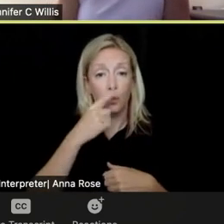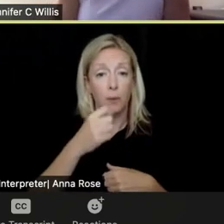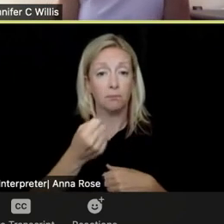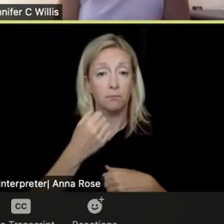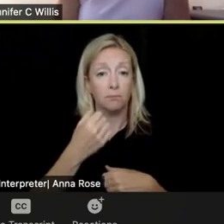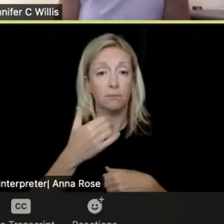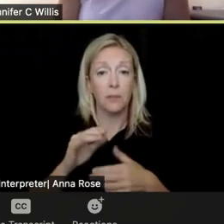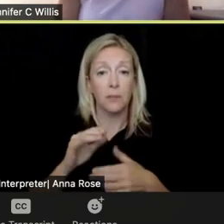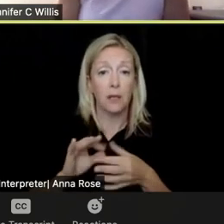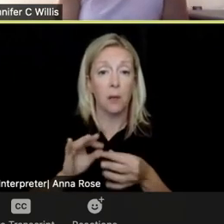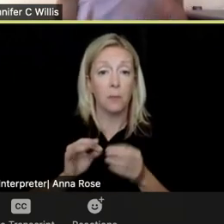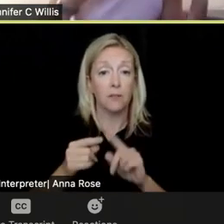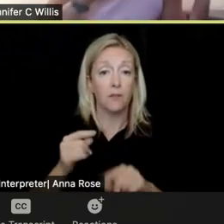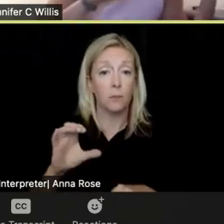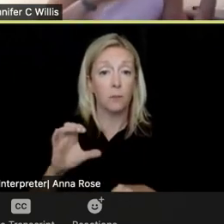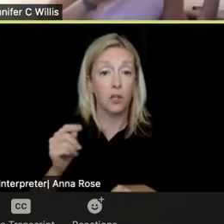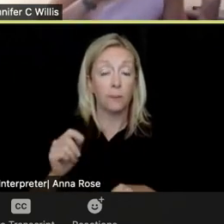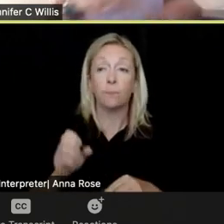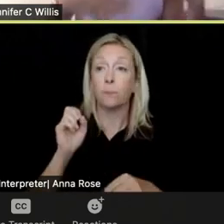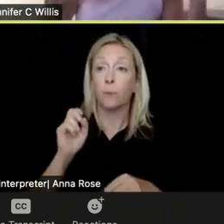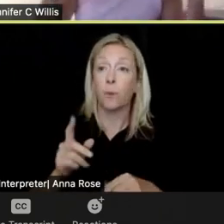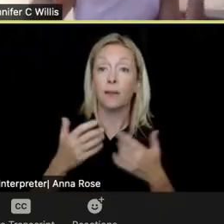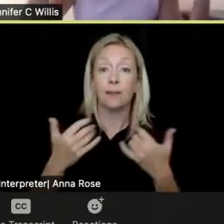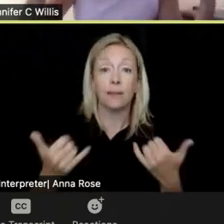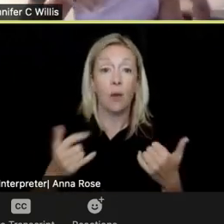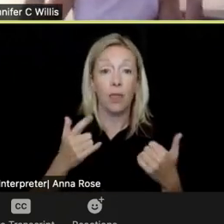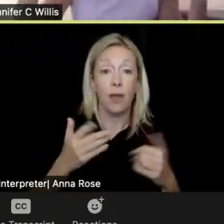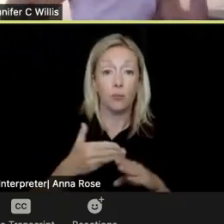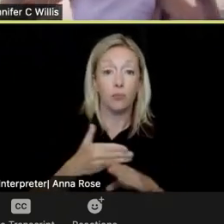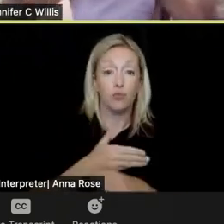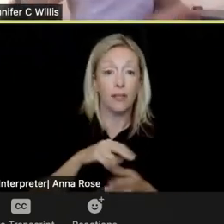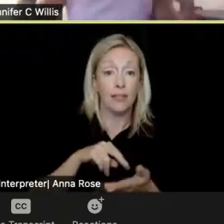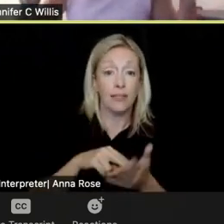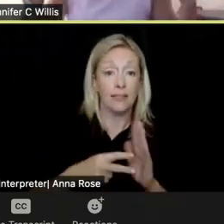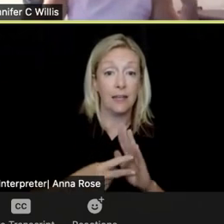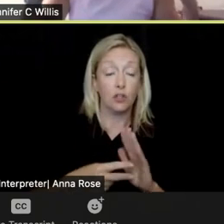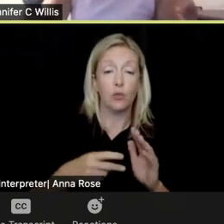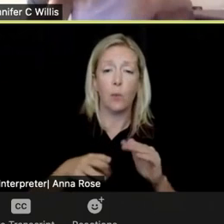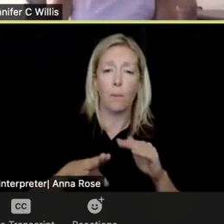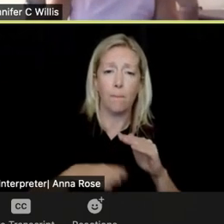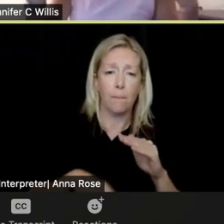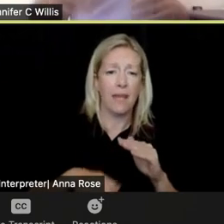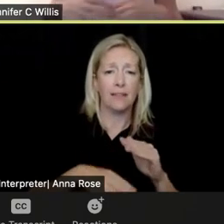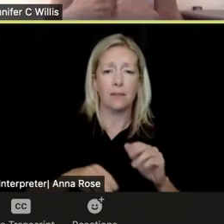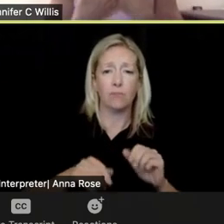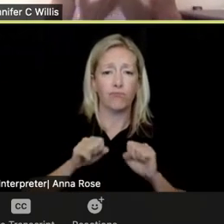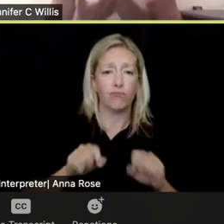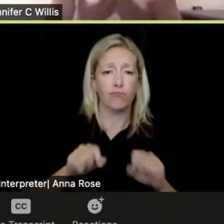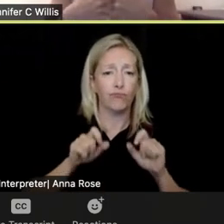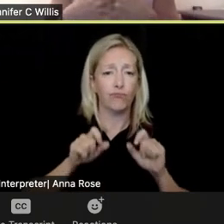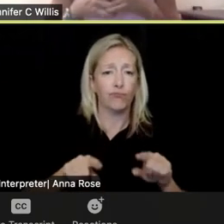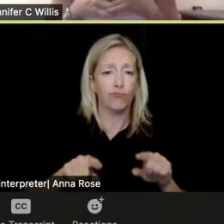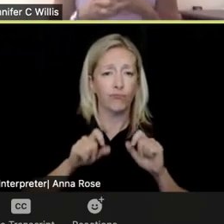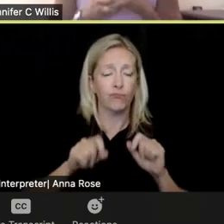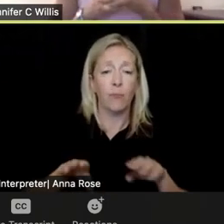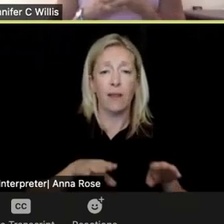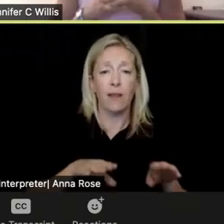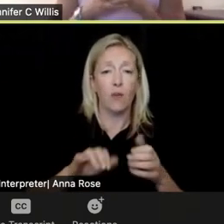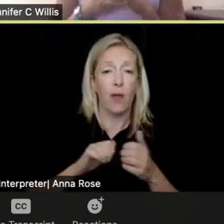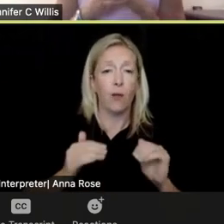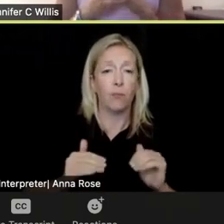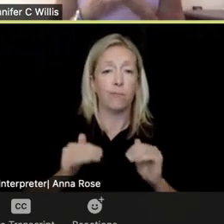So how do we help our kids move from that pre-intentional, those reflexive, those most basic, just reactionary